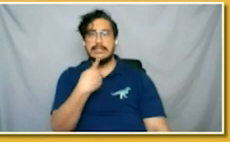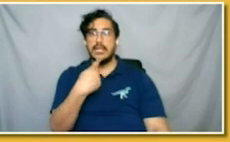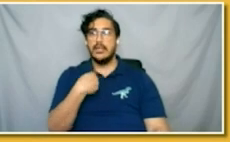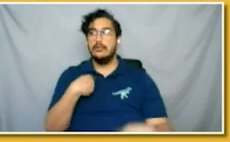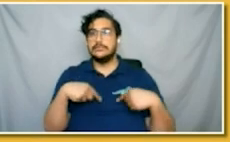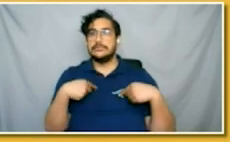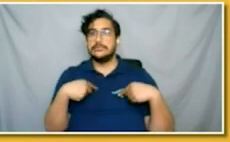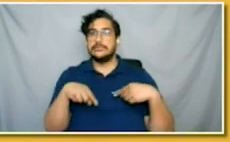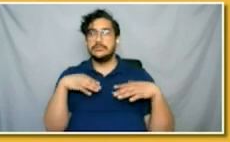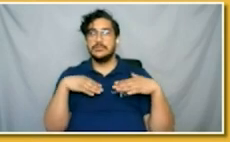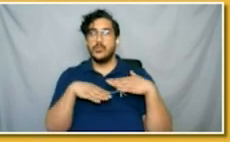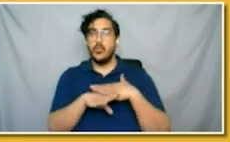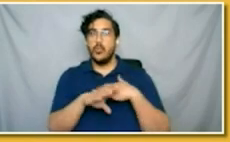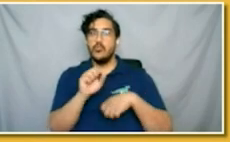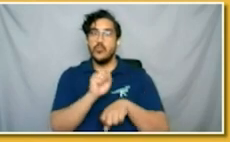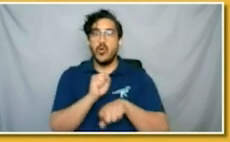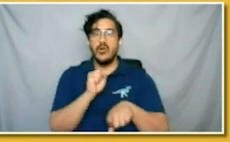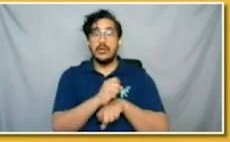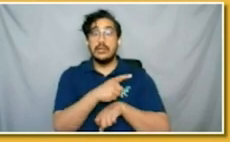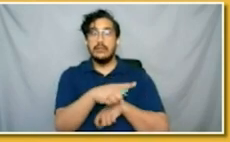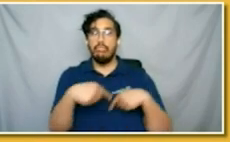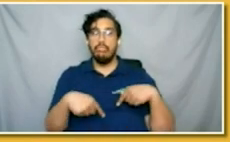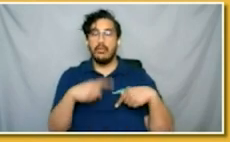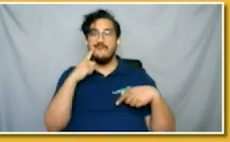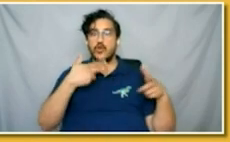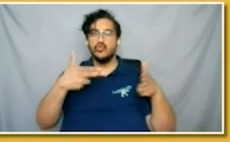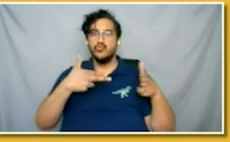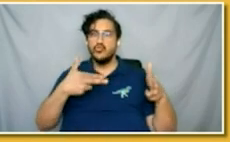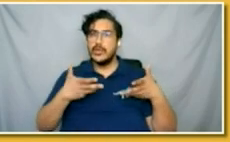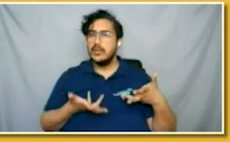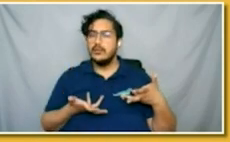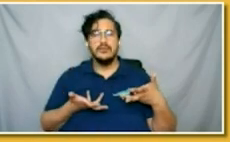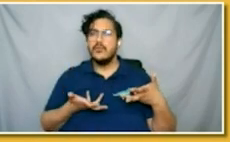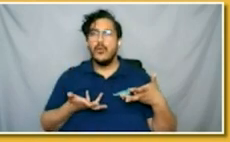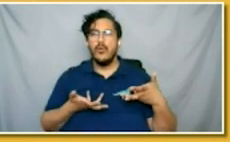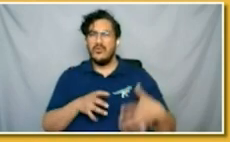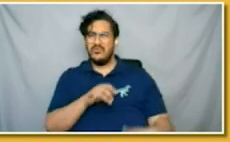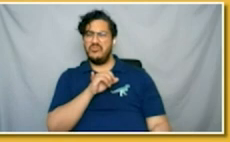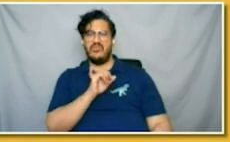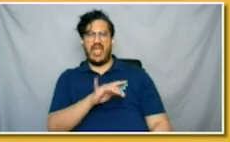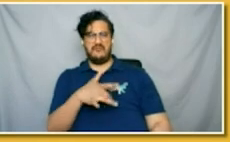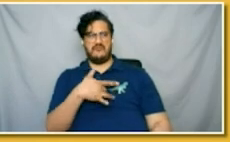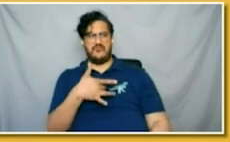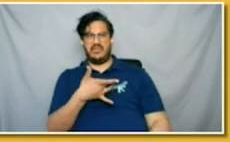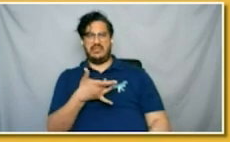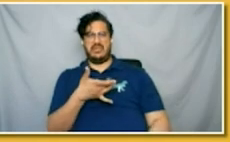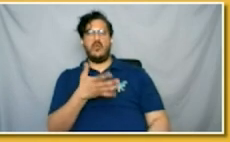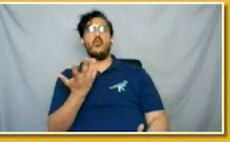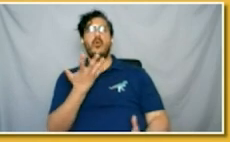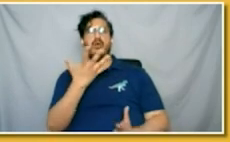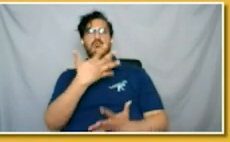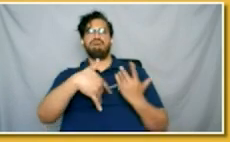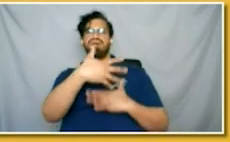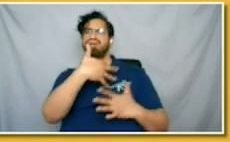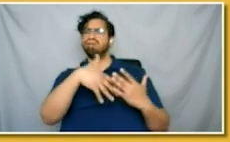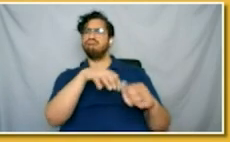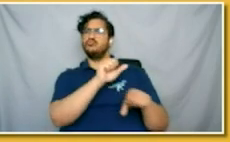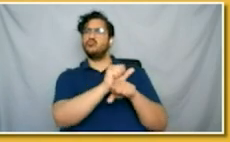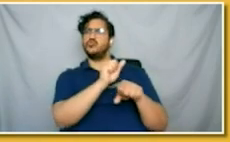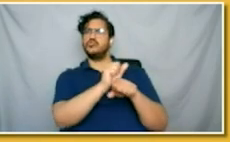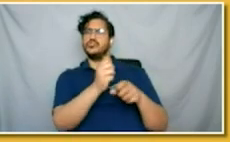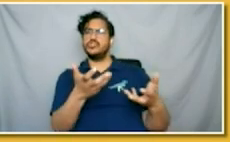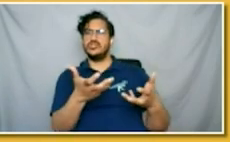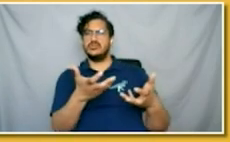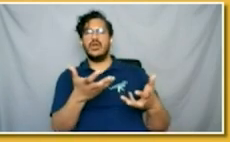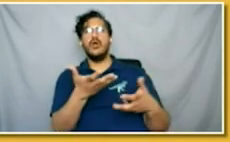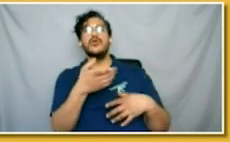the what morale, but also the atmosphere was kind of like in the workplace. What do you remember about this shift in how your dad